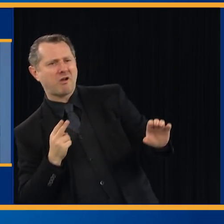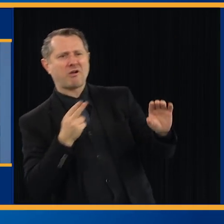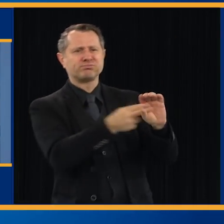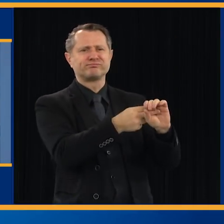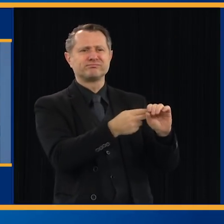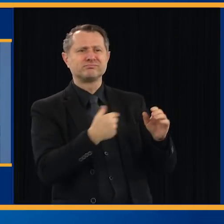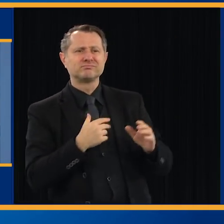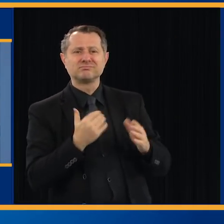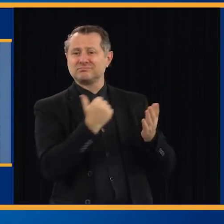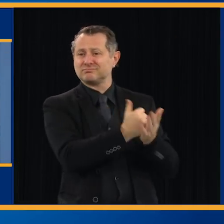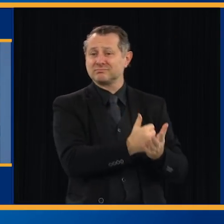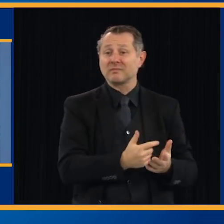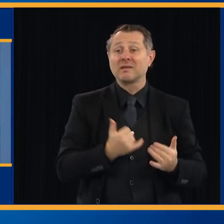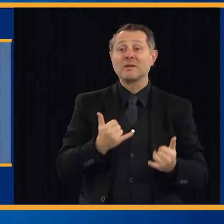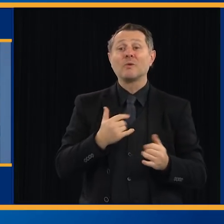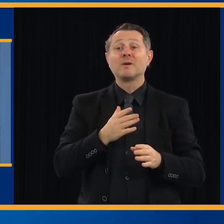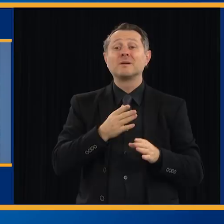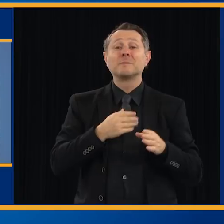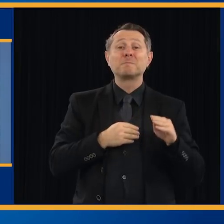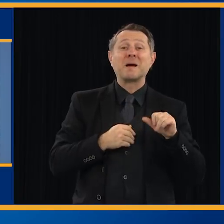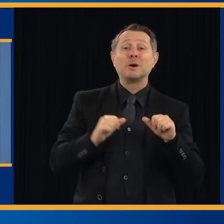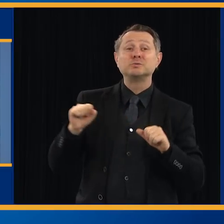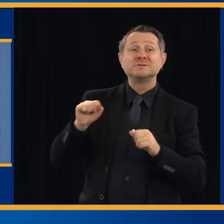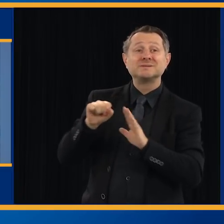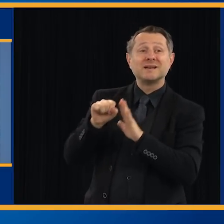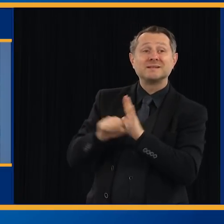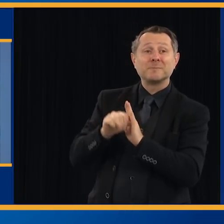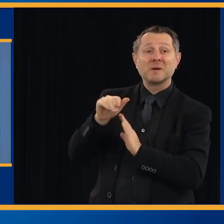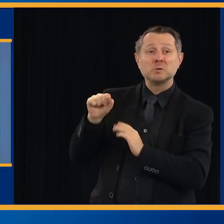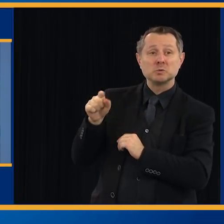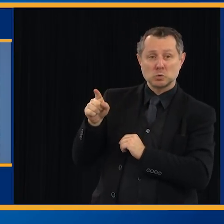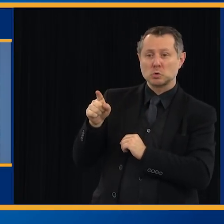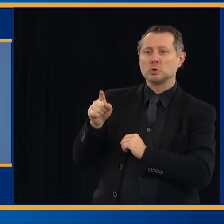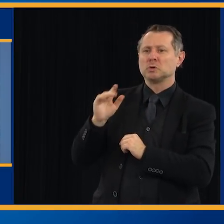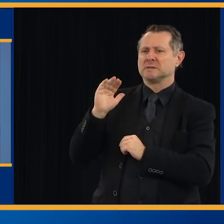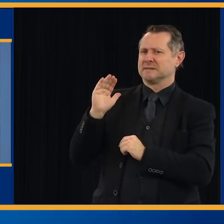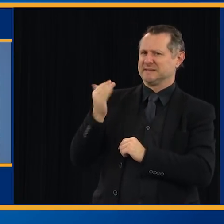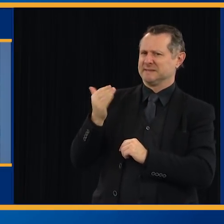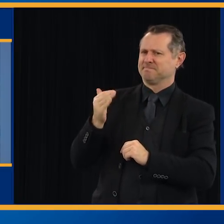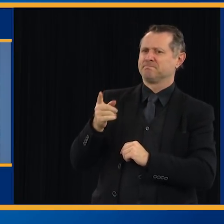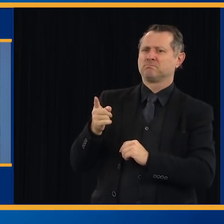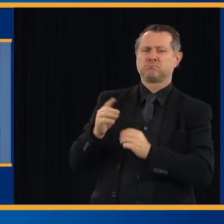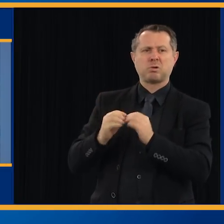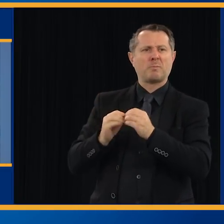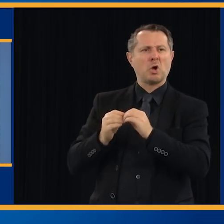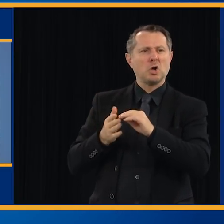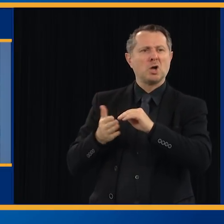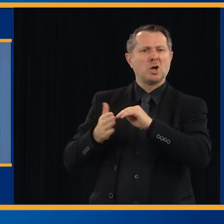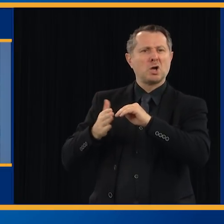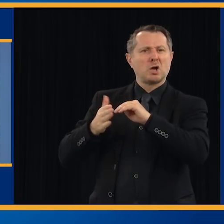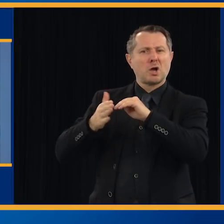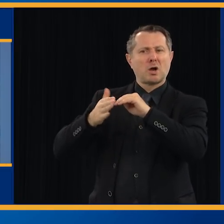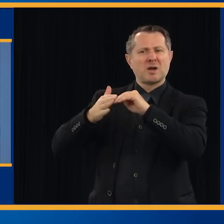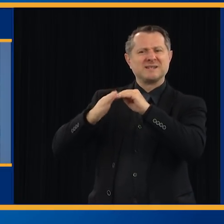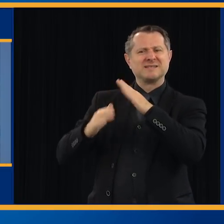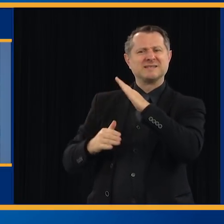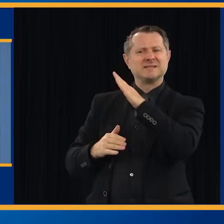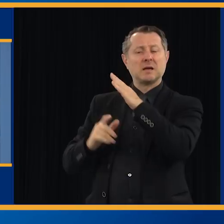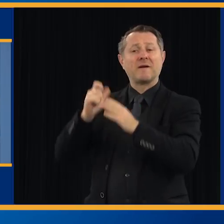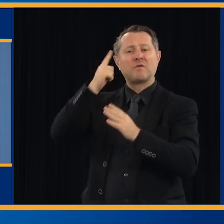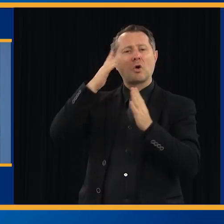Right now, our neighbors in Massachusetts are looking at an increase in cases. I spoke to Governor Charlie